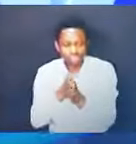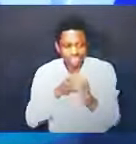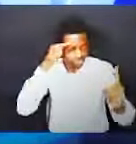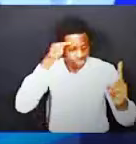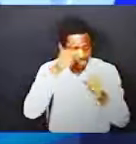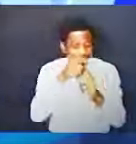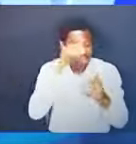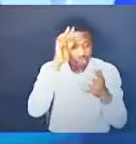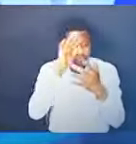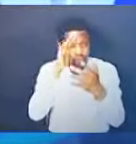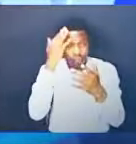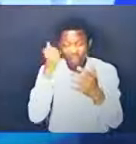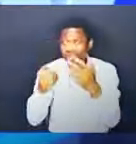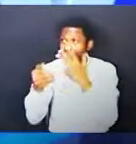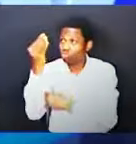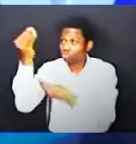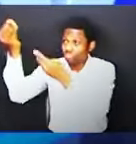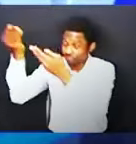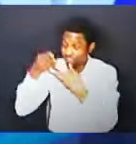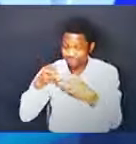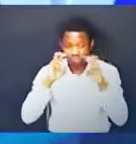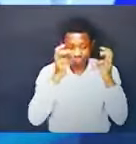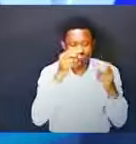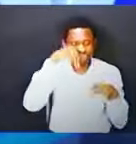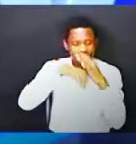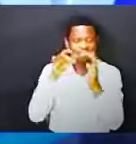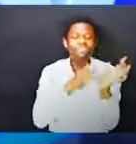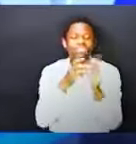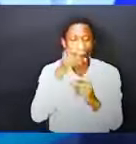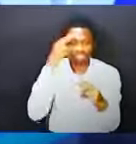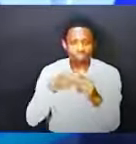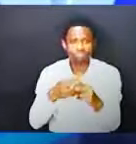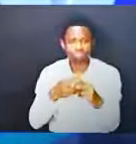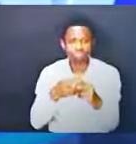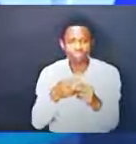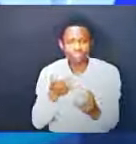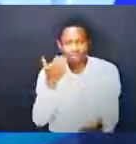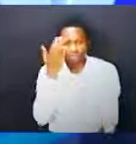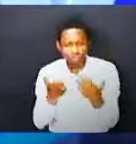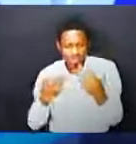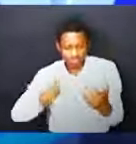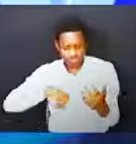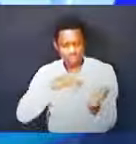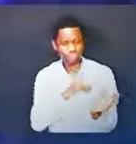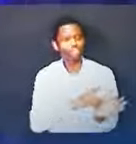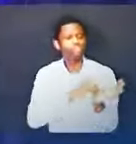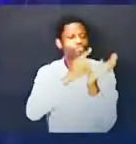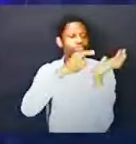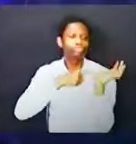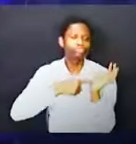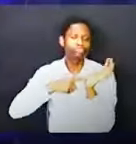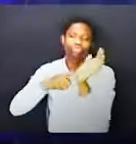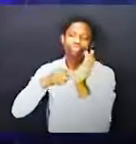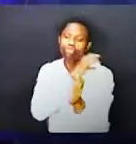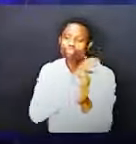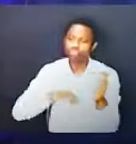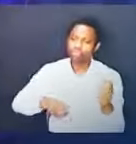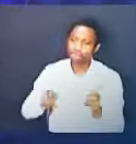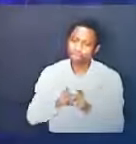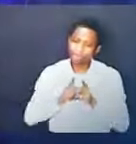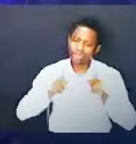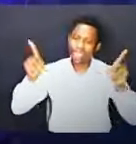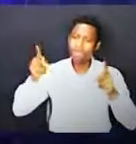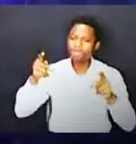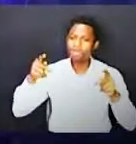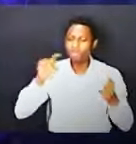in Jesus' name. May we display Christ and make Jesus famous again